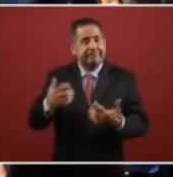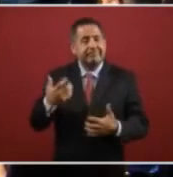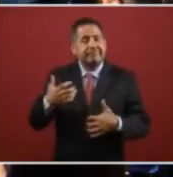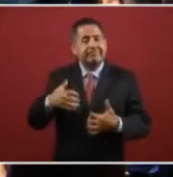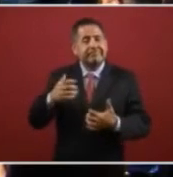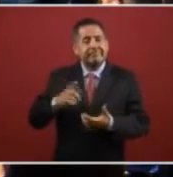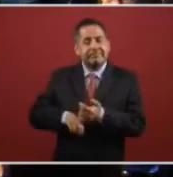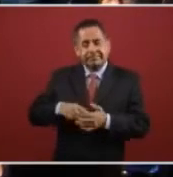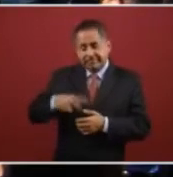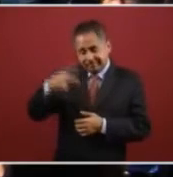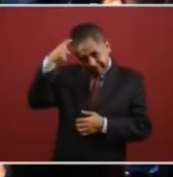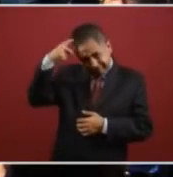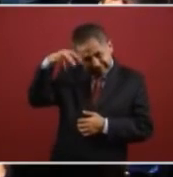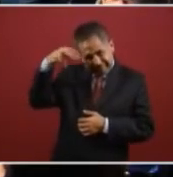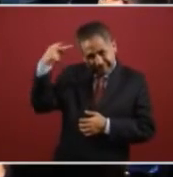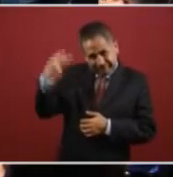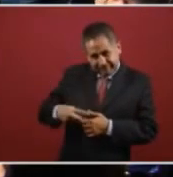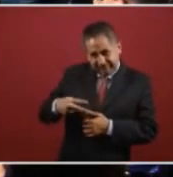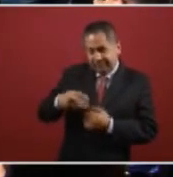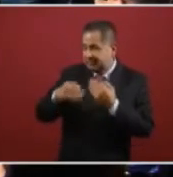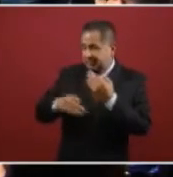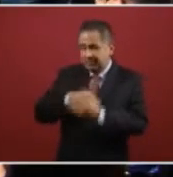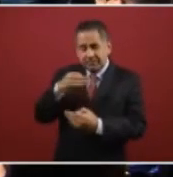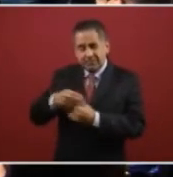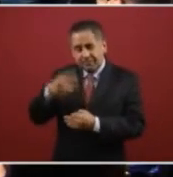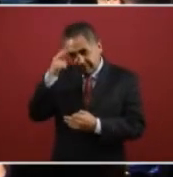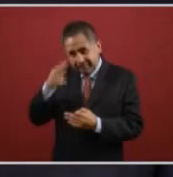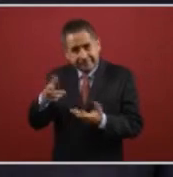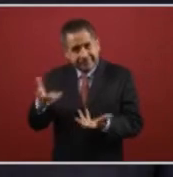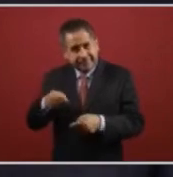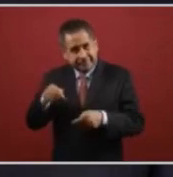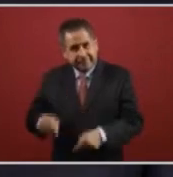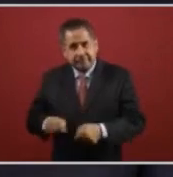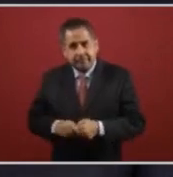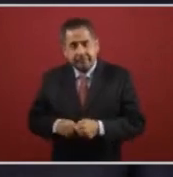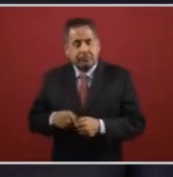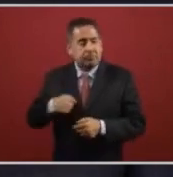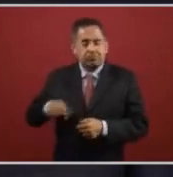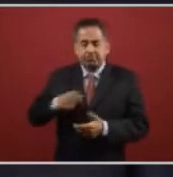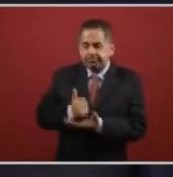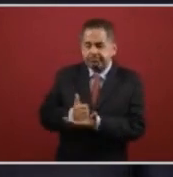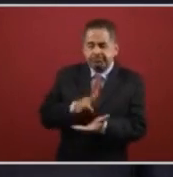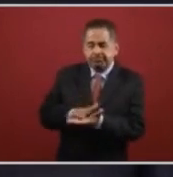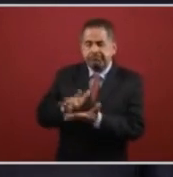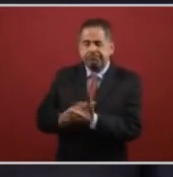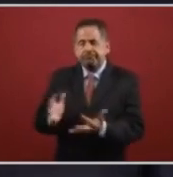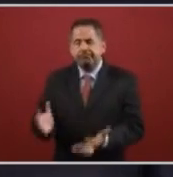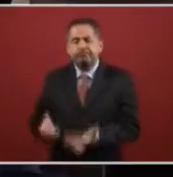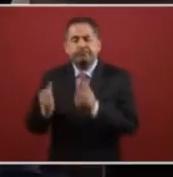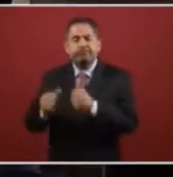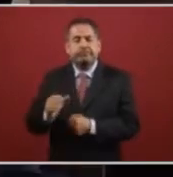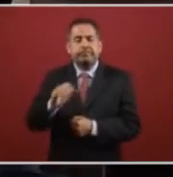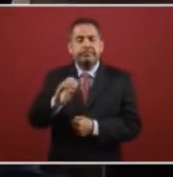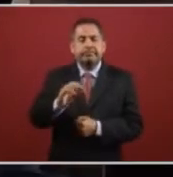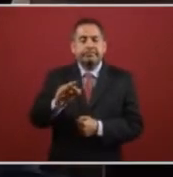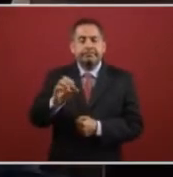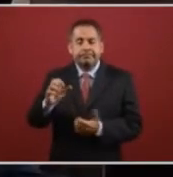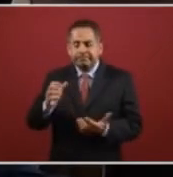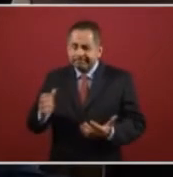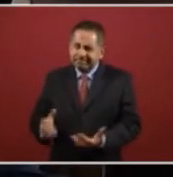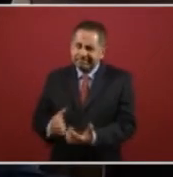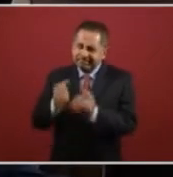Electricity. It's a company that belongs to all our the Mexican people that we